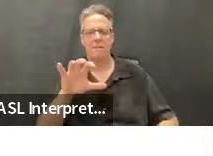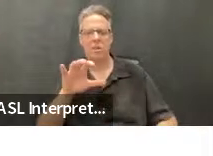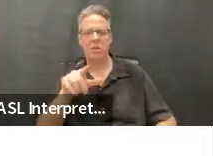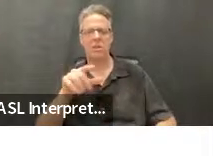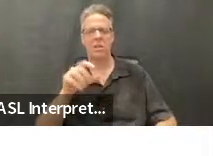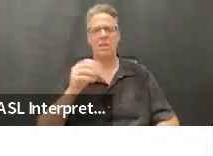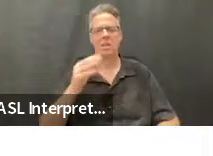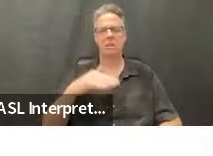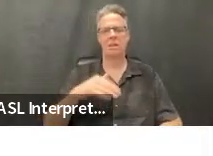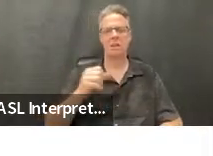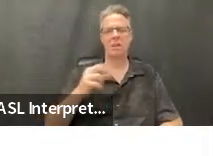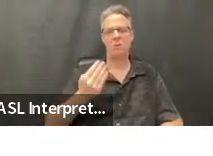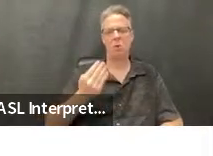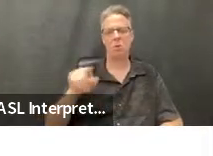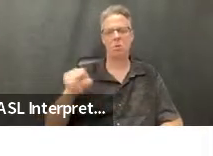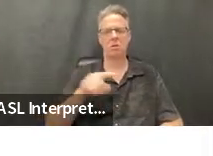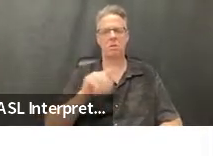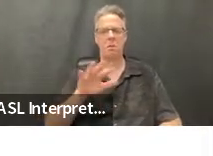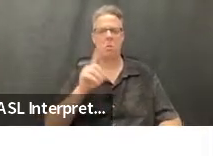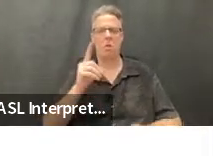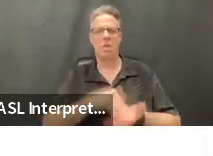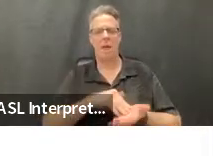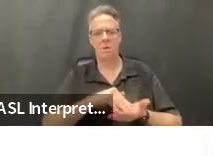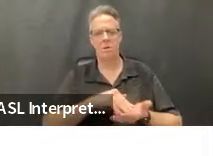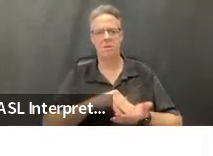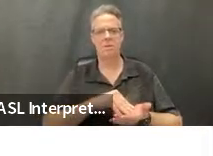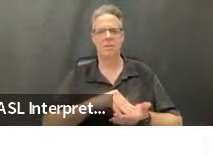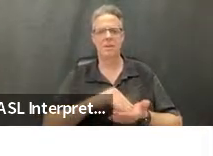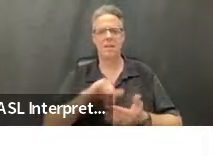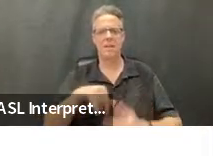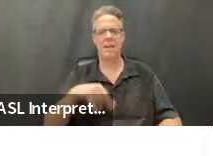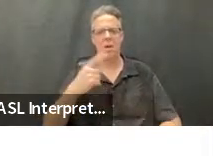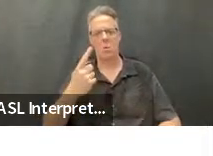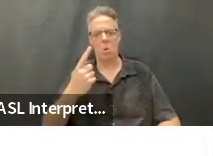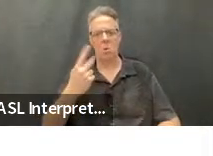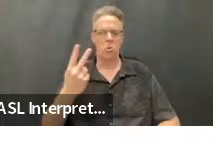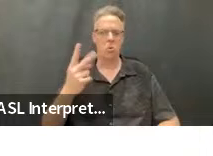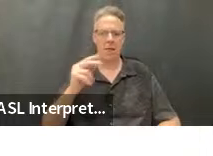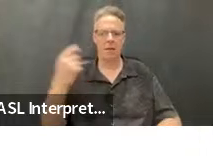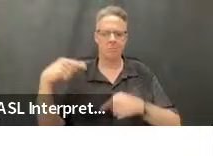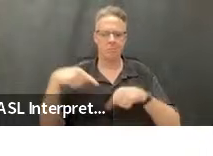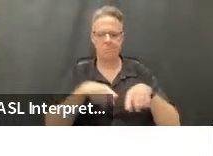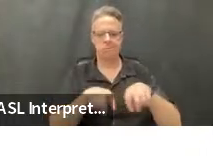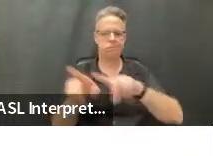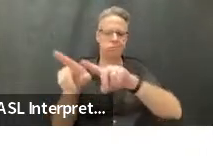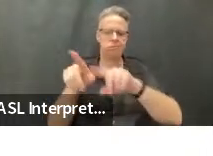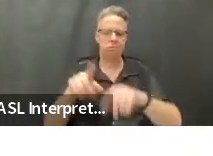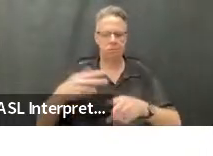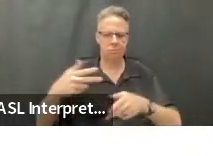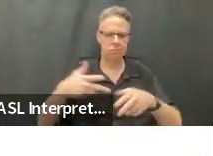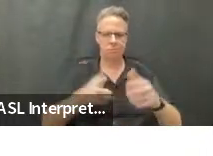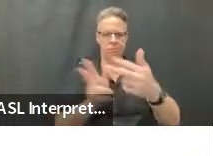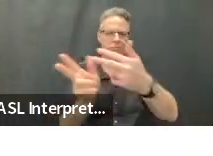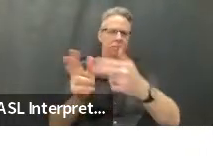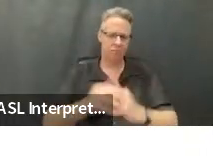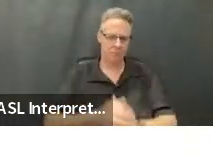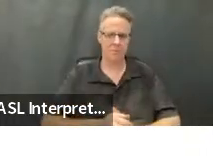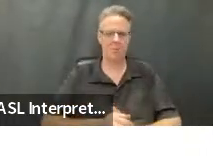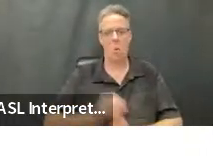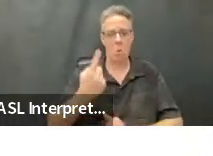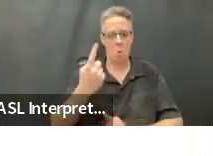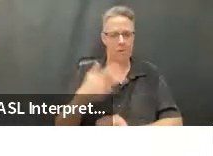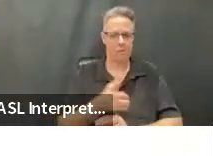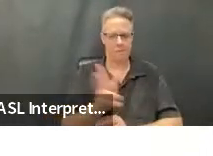SR 14 coming on at about 1,000. These are 1 or 2 lane ramps and volumes that come on at those locations. So I'll explain